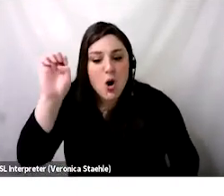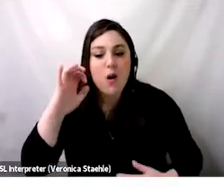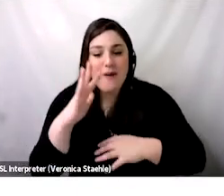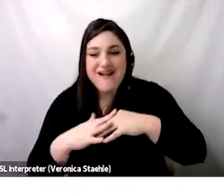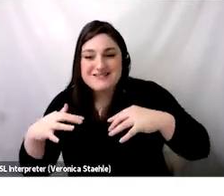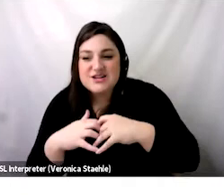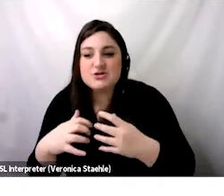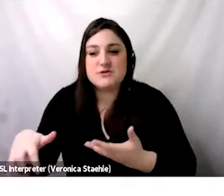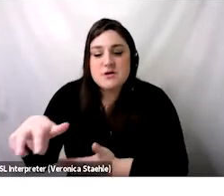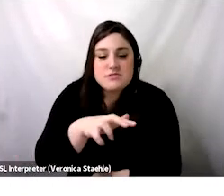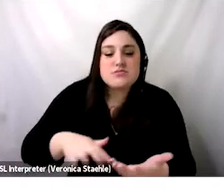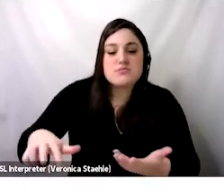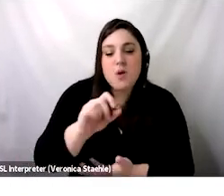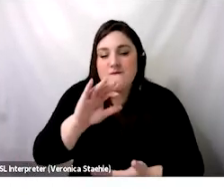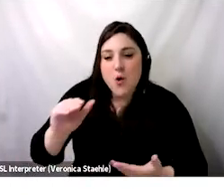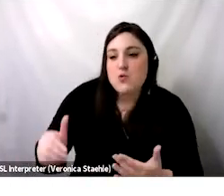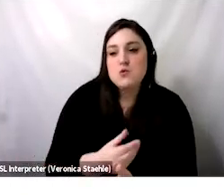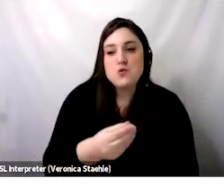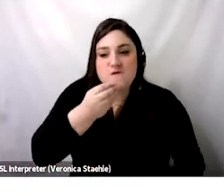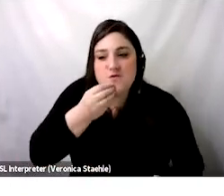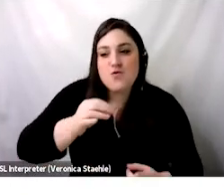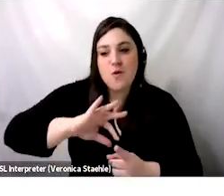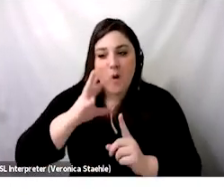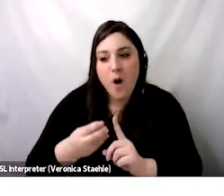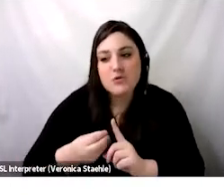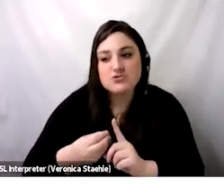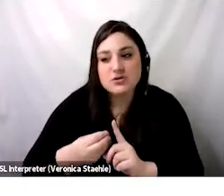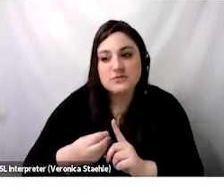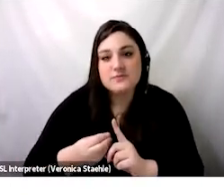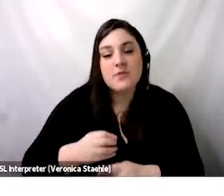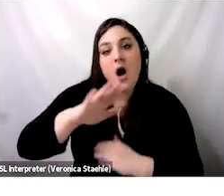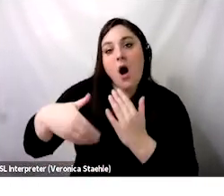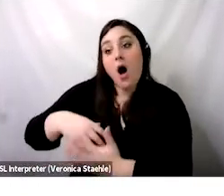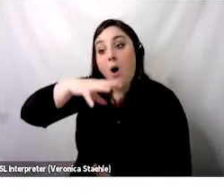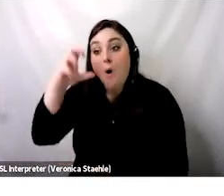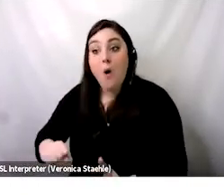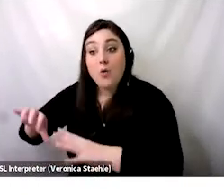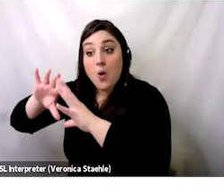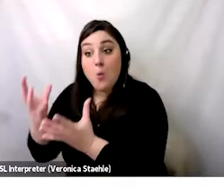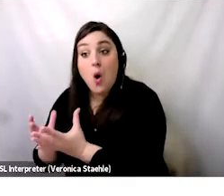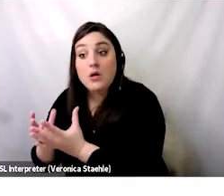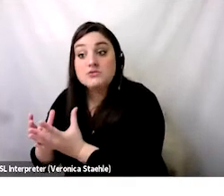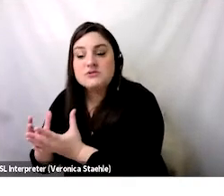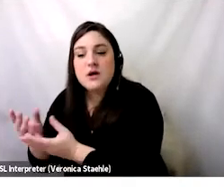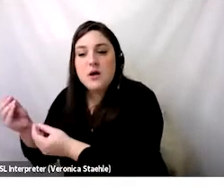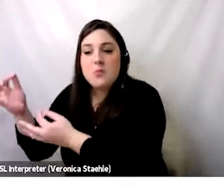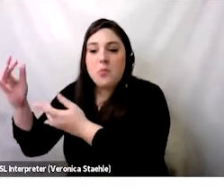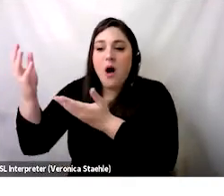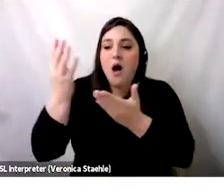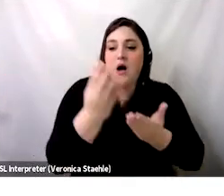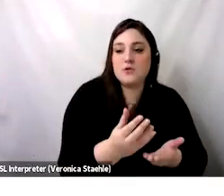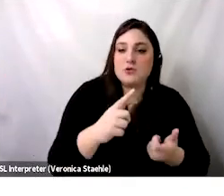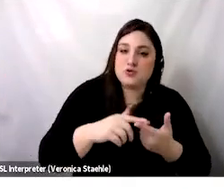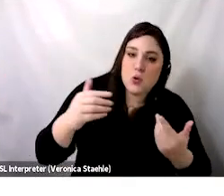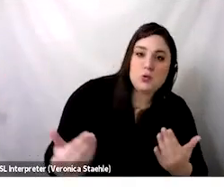culture. Food made its way from the old world to the new world. And to think that